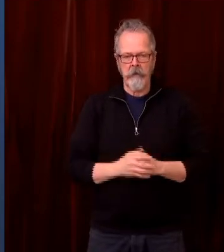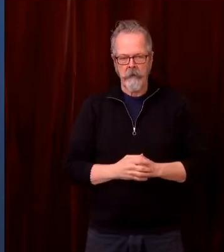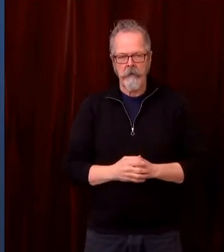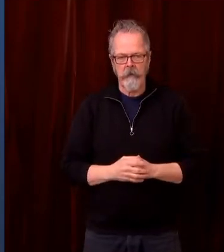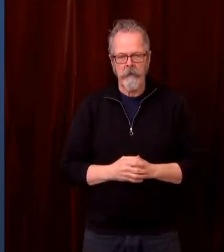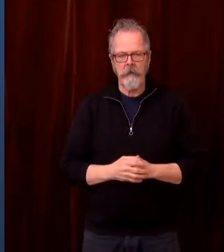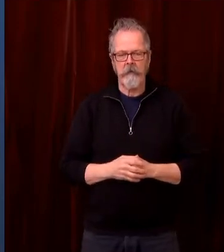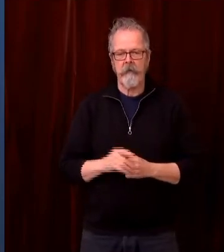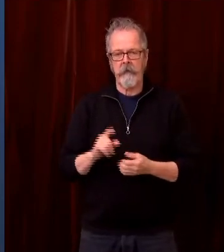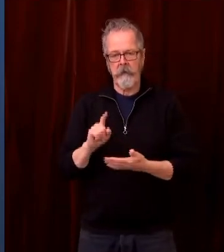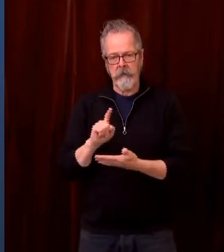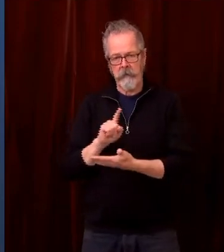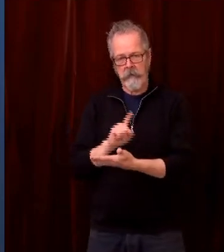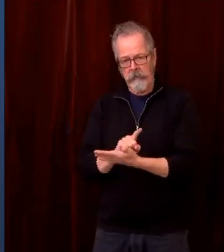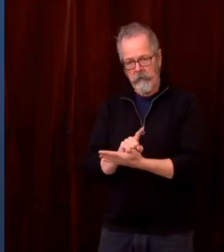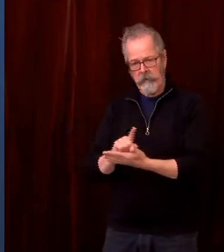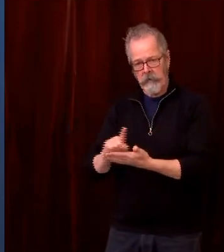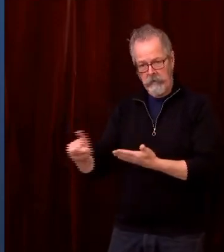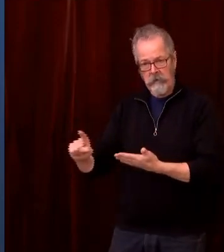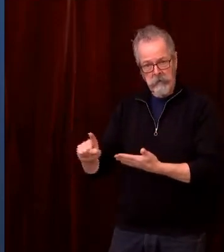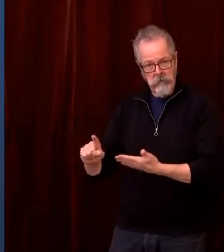acceleration process.